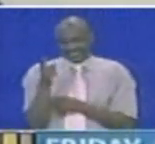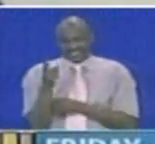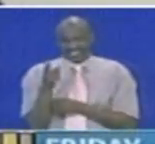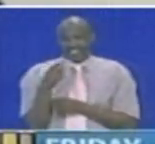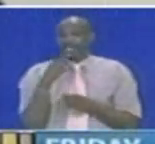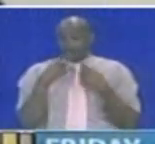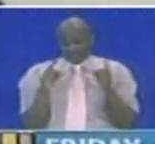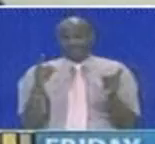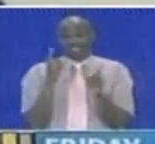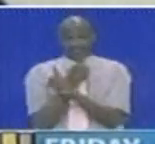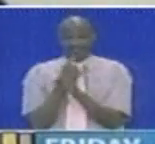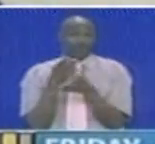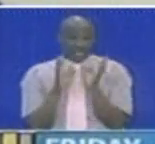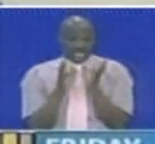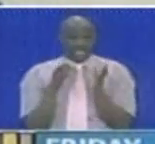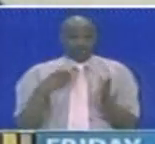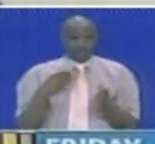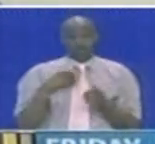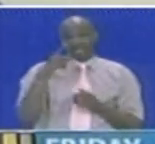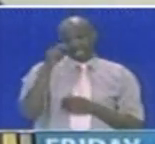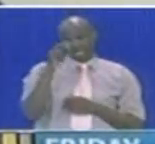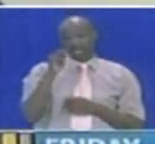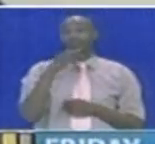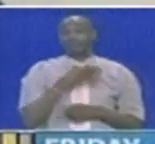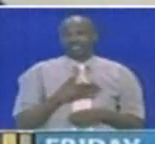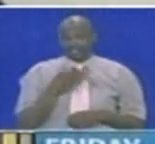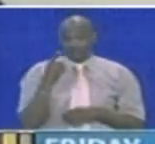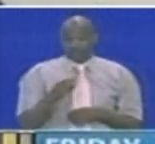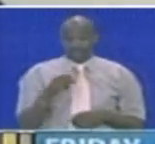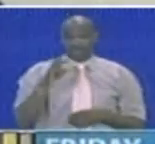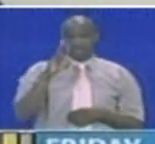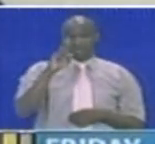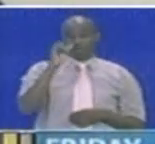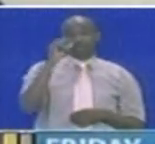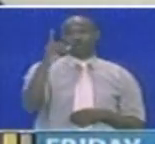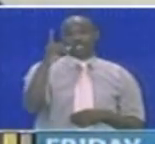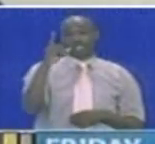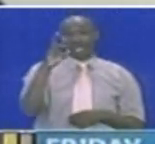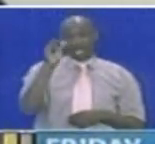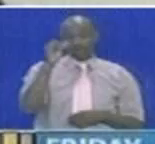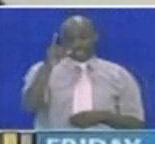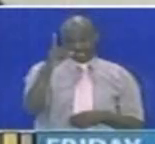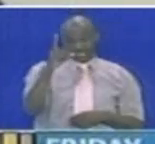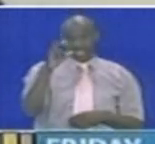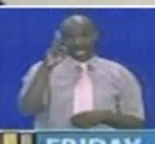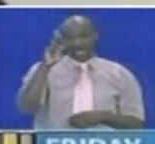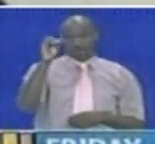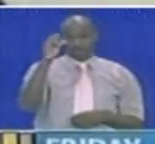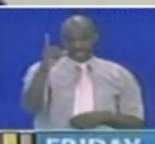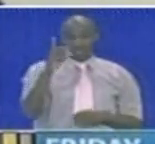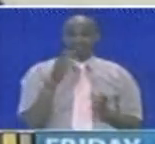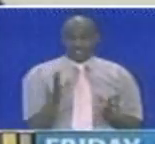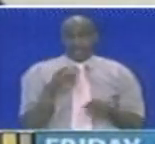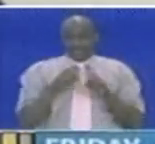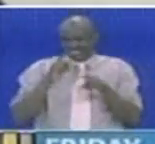pronounced differently, Betty. So yes. Ken Kowar should say rod, rod, mm-hmm. R-O-D, rod. Yes. But